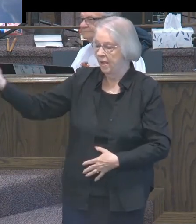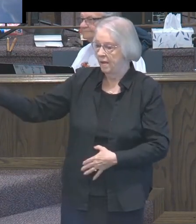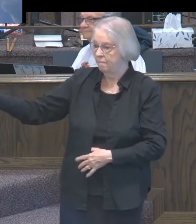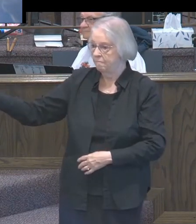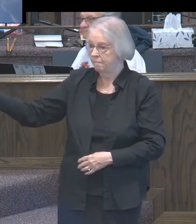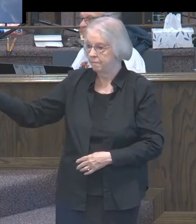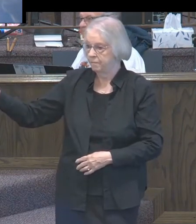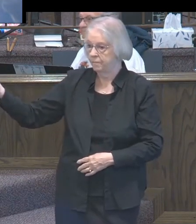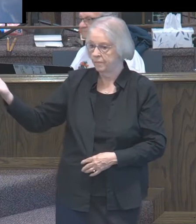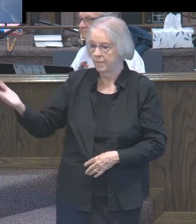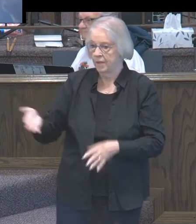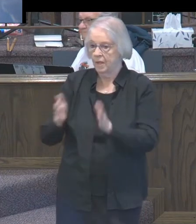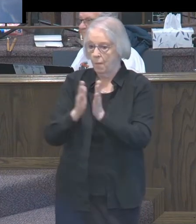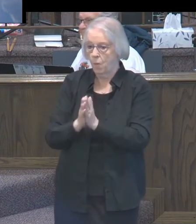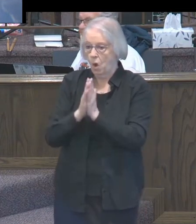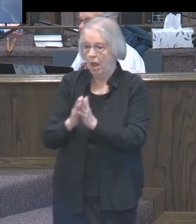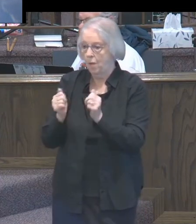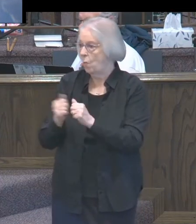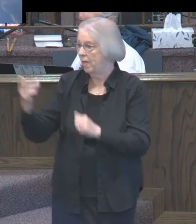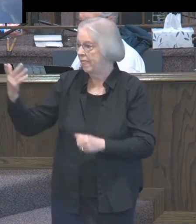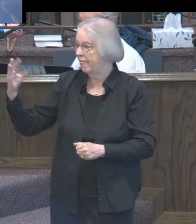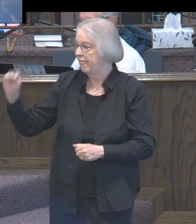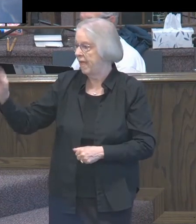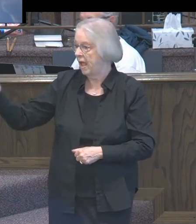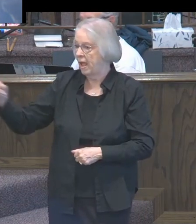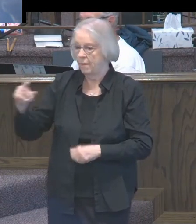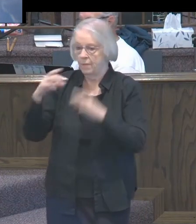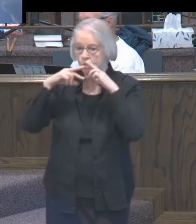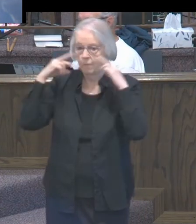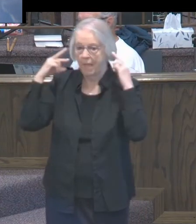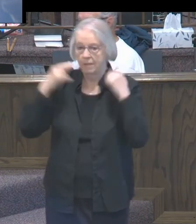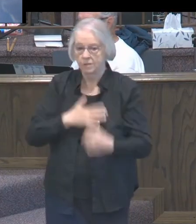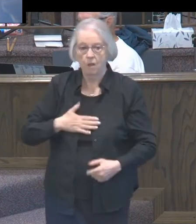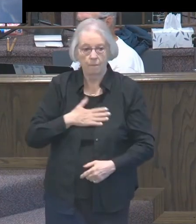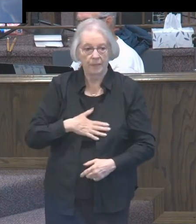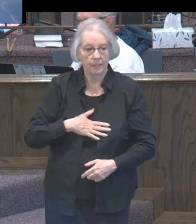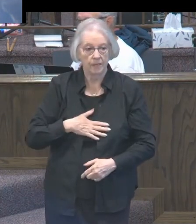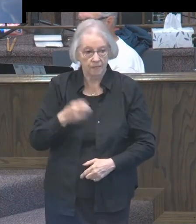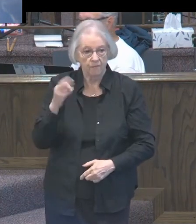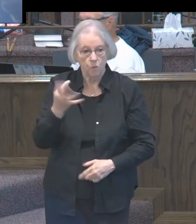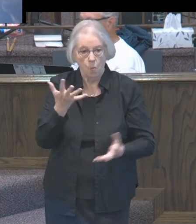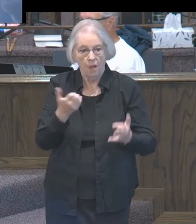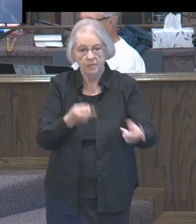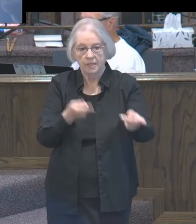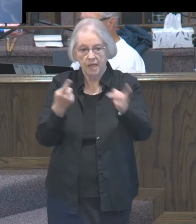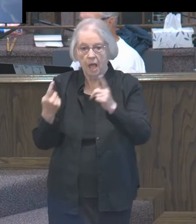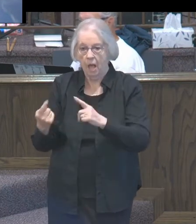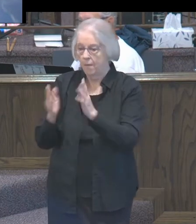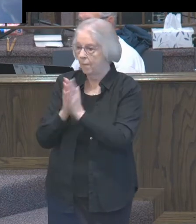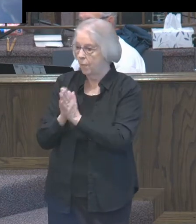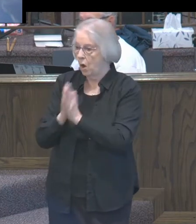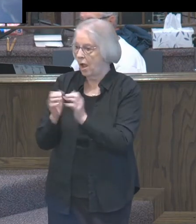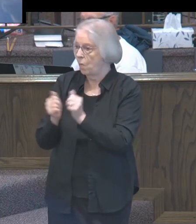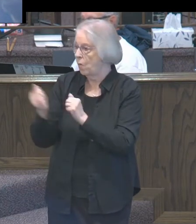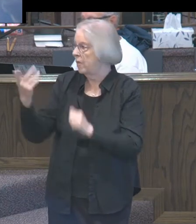pray with Al and Dee, I would ask that you put your mask on as you come this direction. If you don't want to do that, just pray this